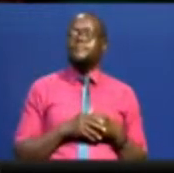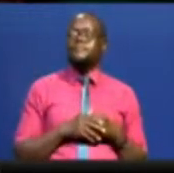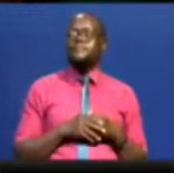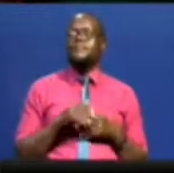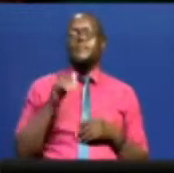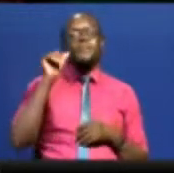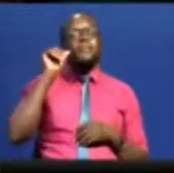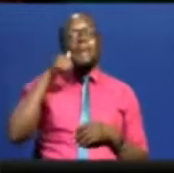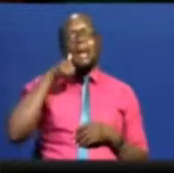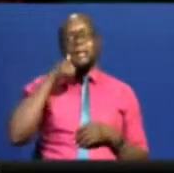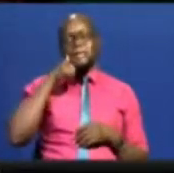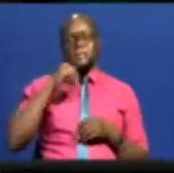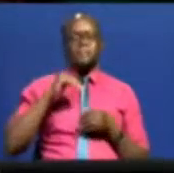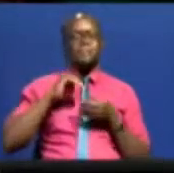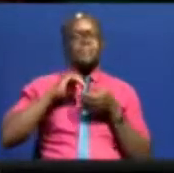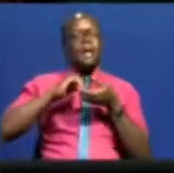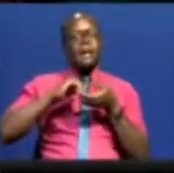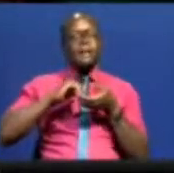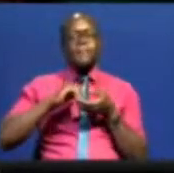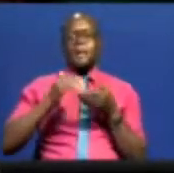fruitful engagements. Thank you.